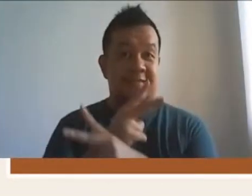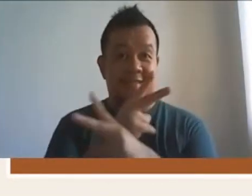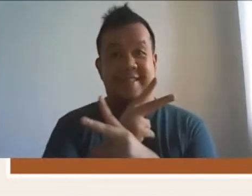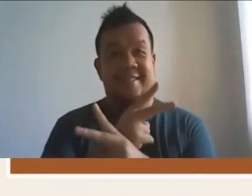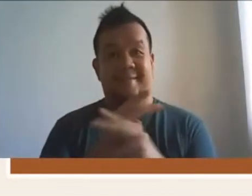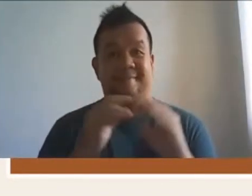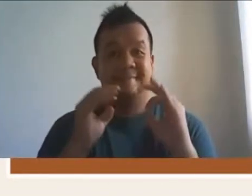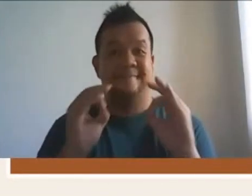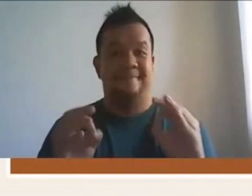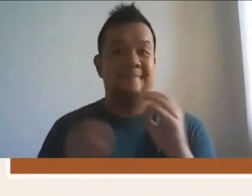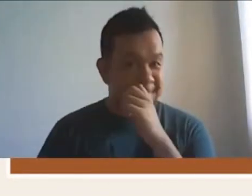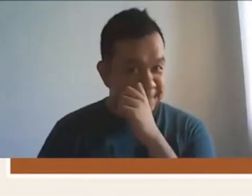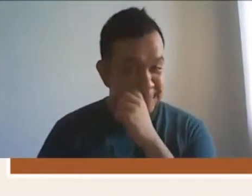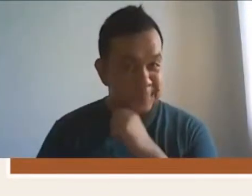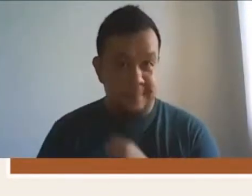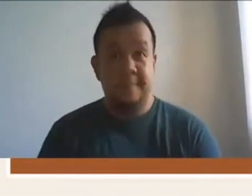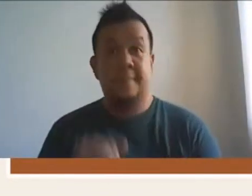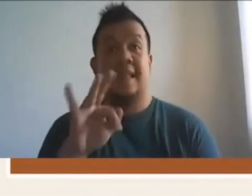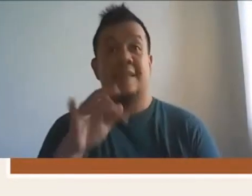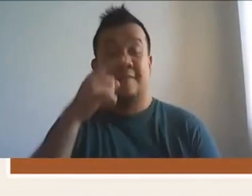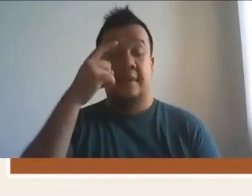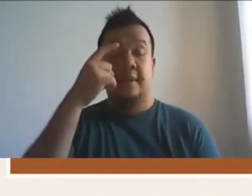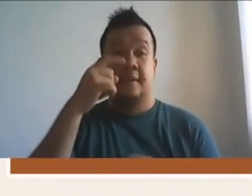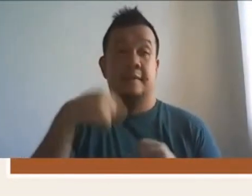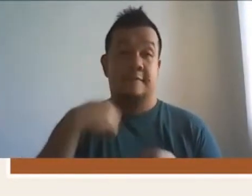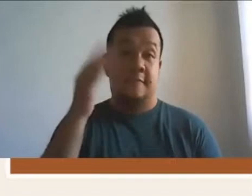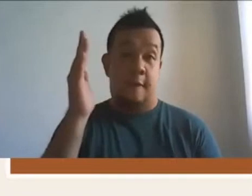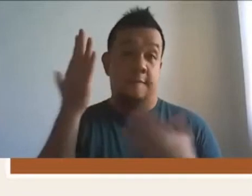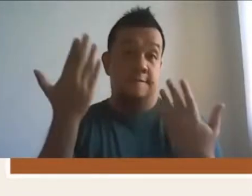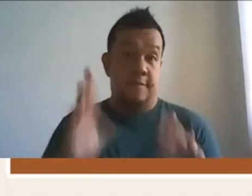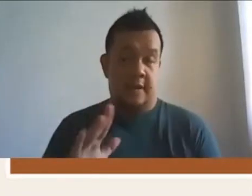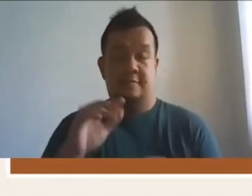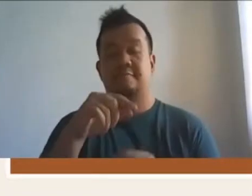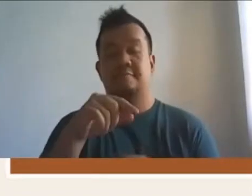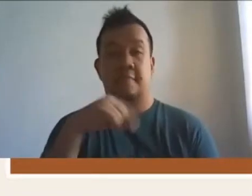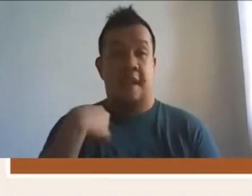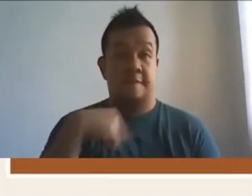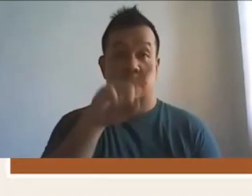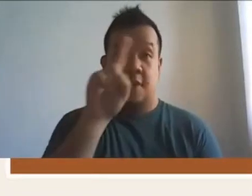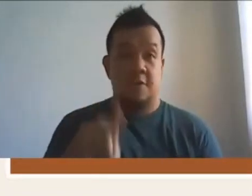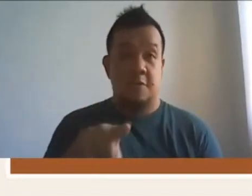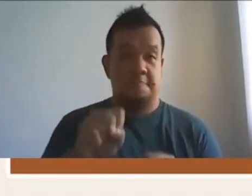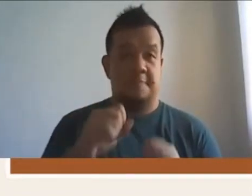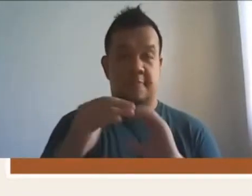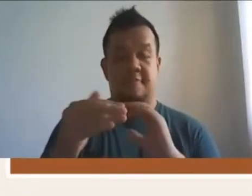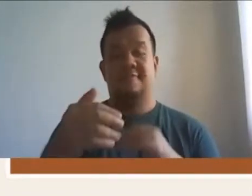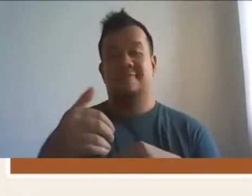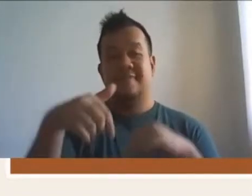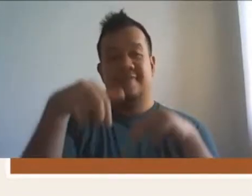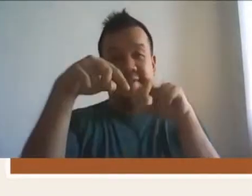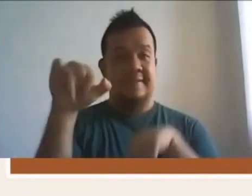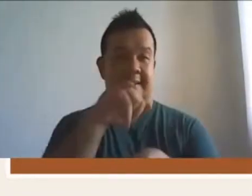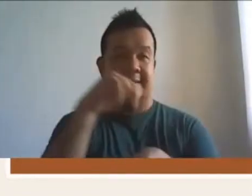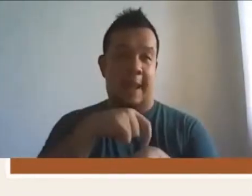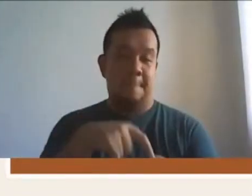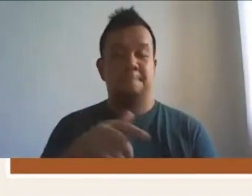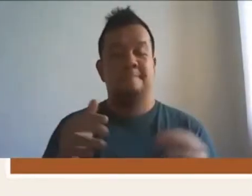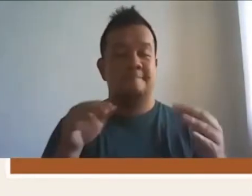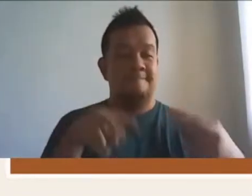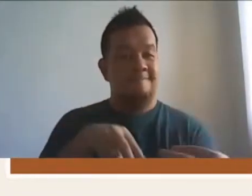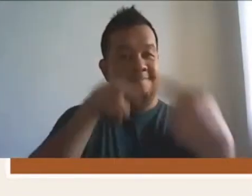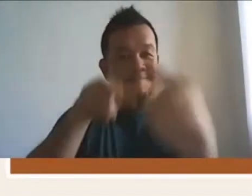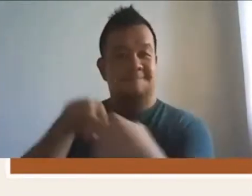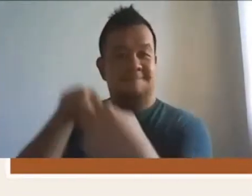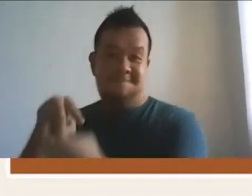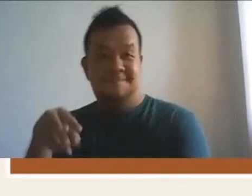After my lecture, if you have any questions and if we have time, I can probably take your questions and answer them as much